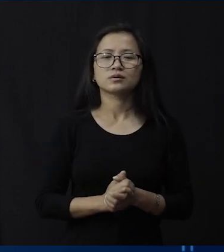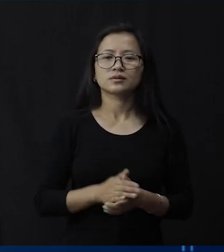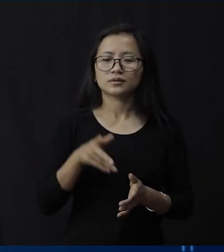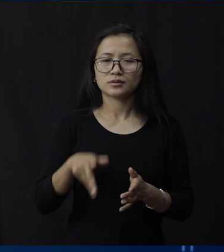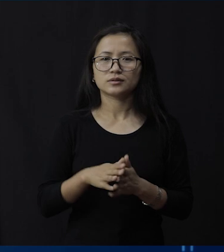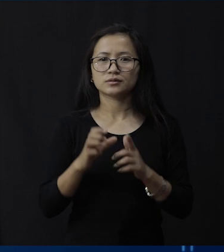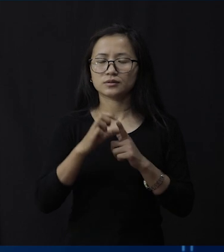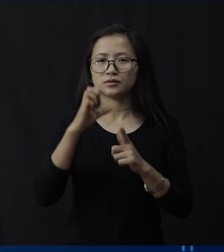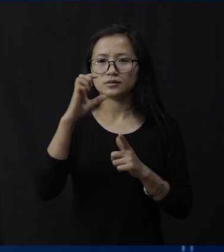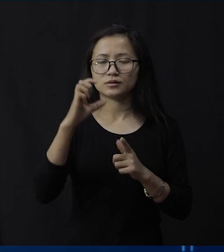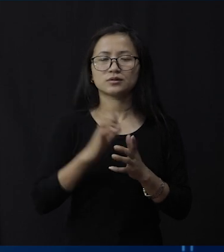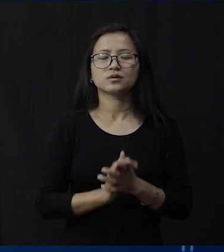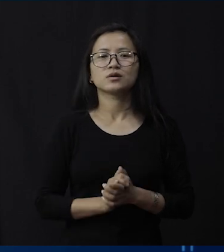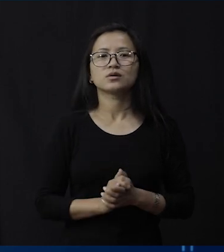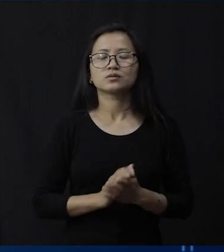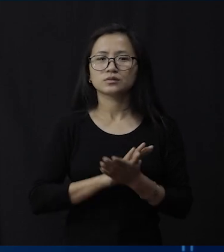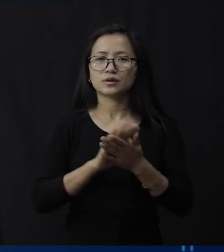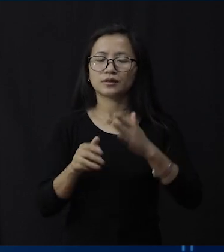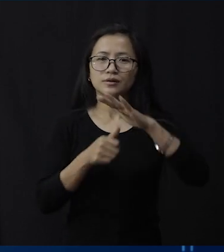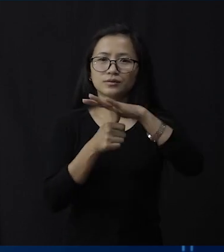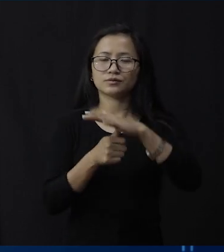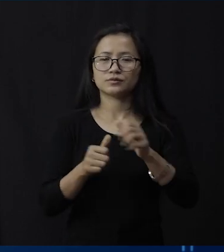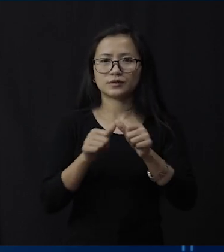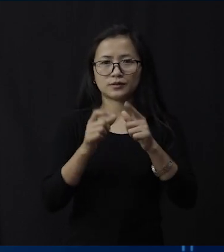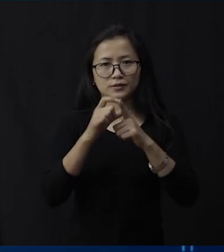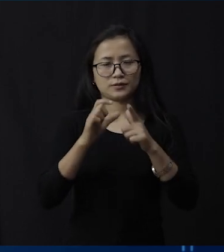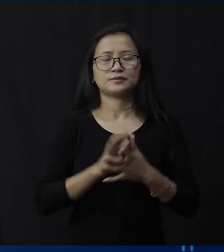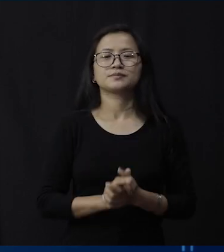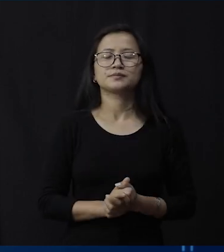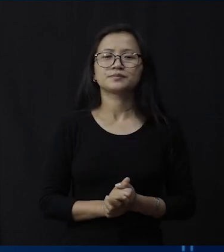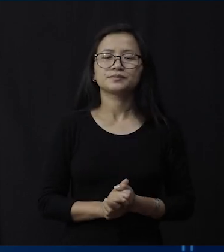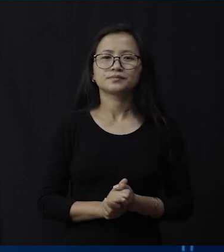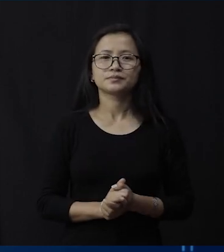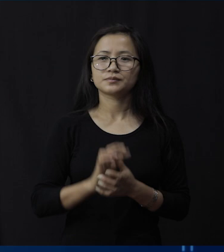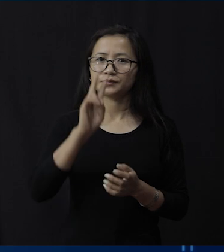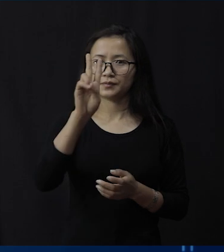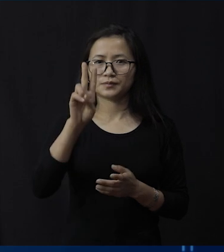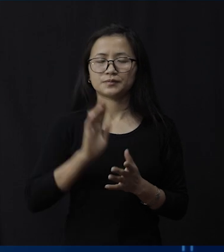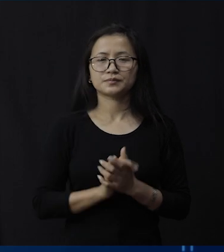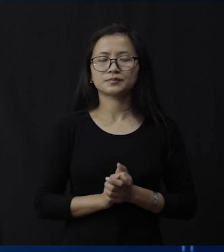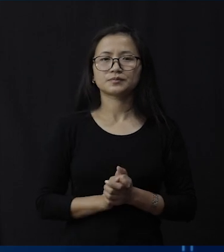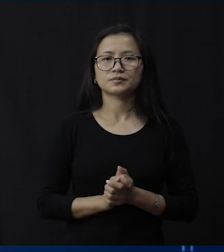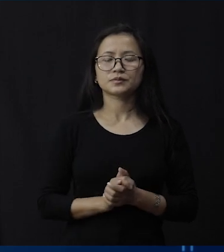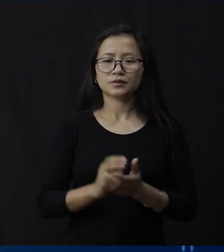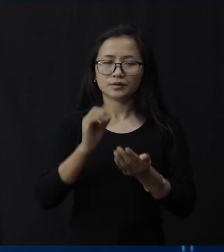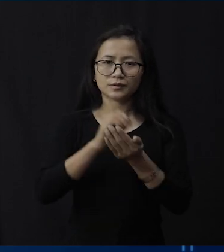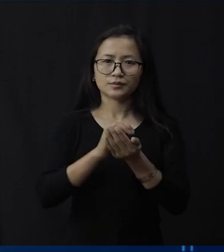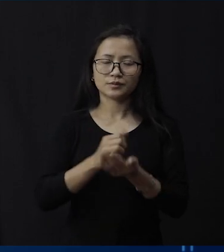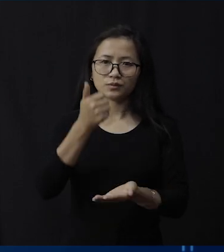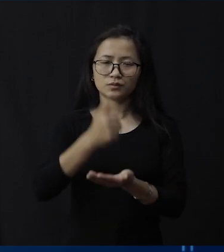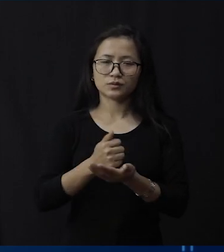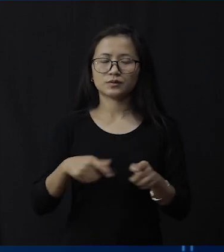it is the DC who is the head of the administration. Okay. Then number 2, maintaining order in